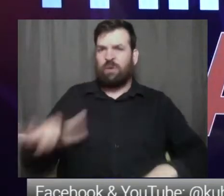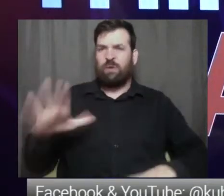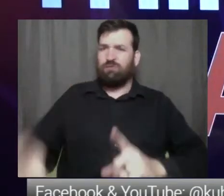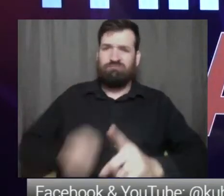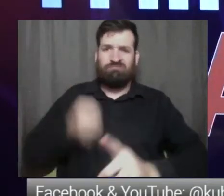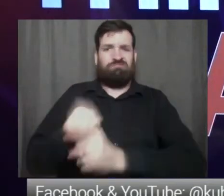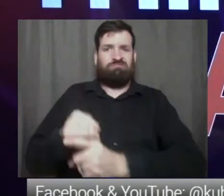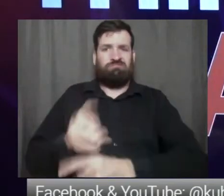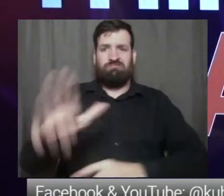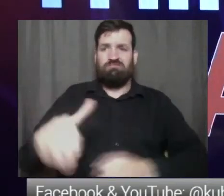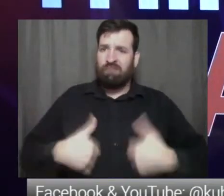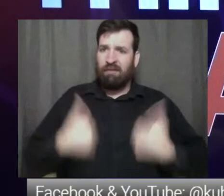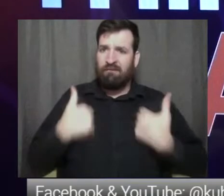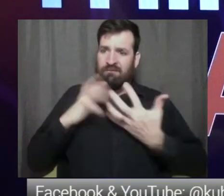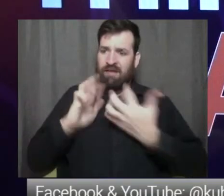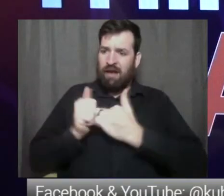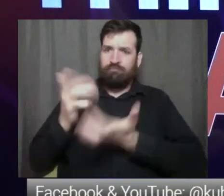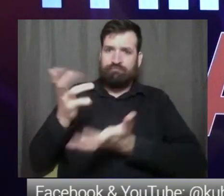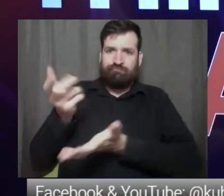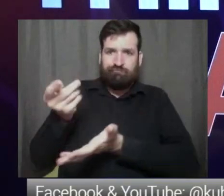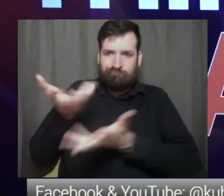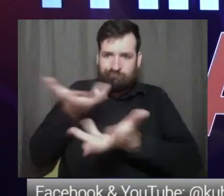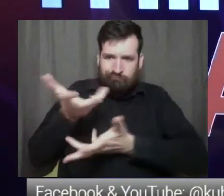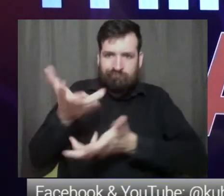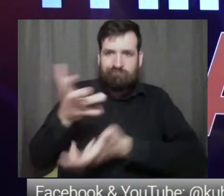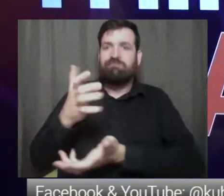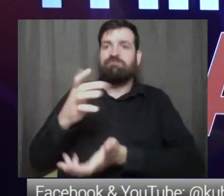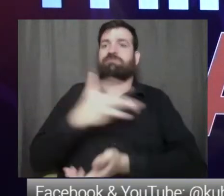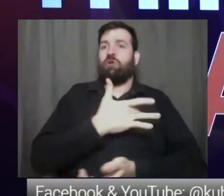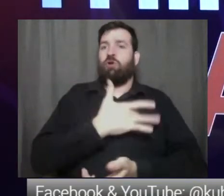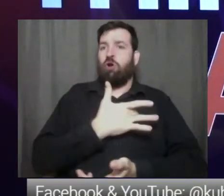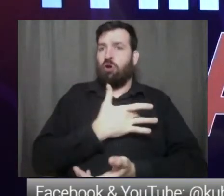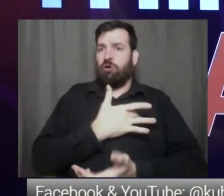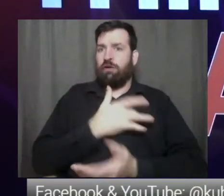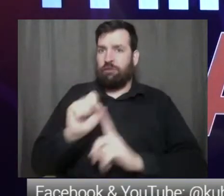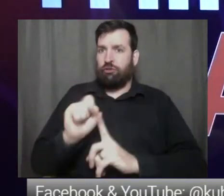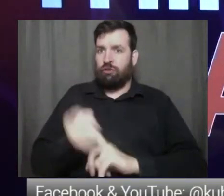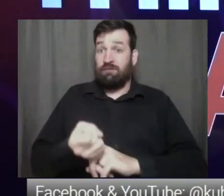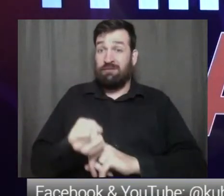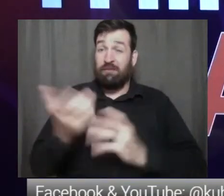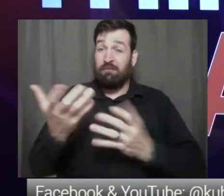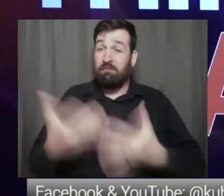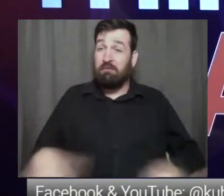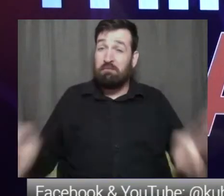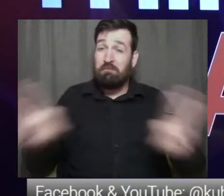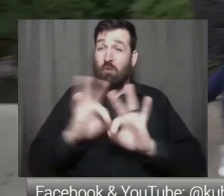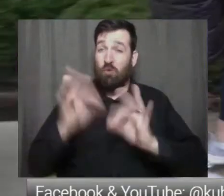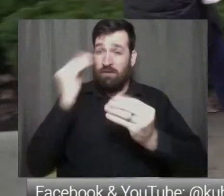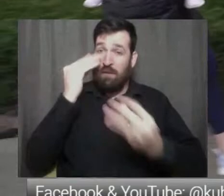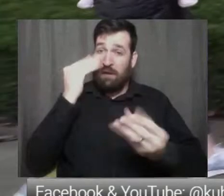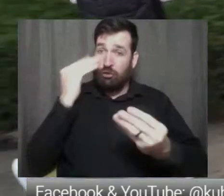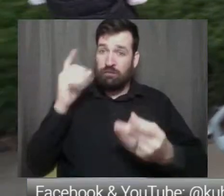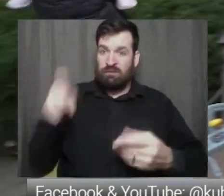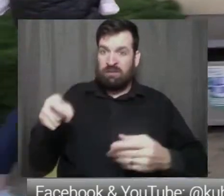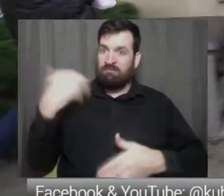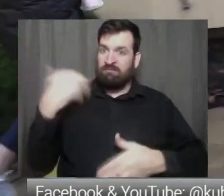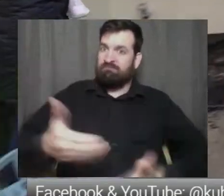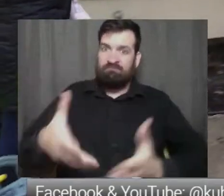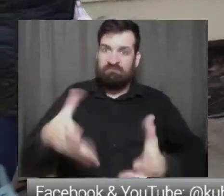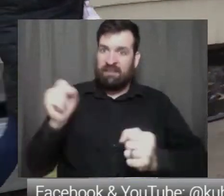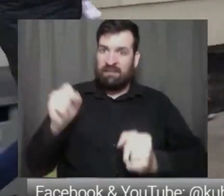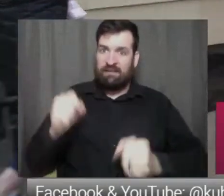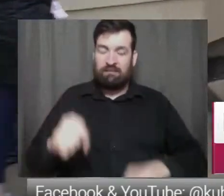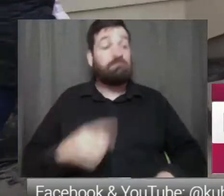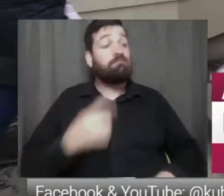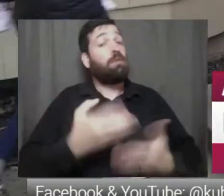condition, because it became a powerful source of information when those doctors needed to move quickly. One thing is clear